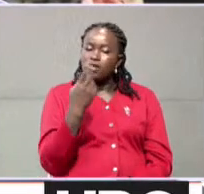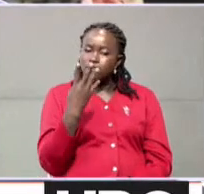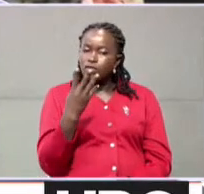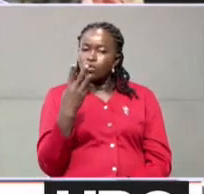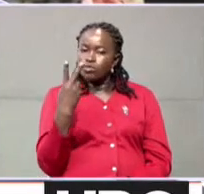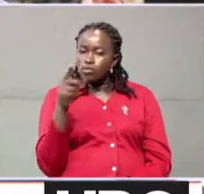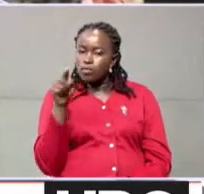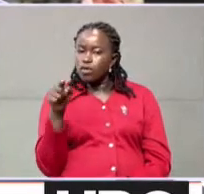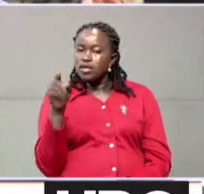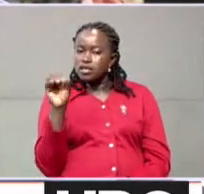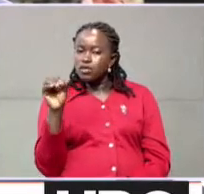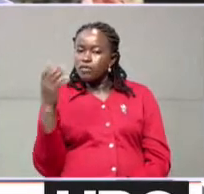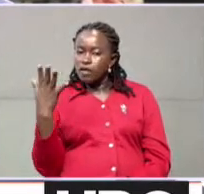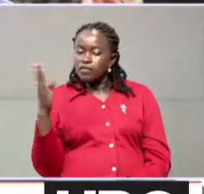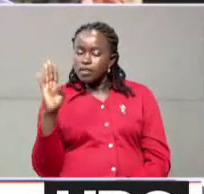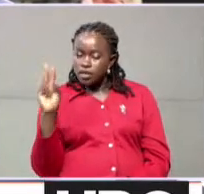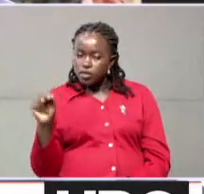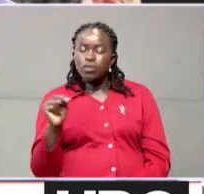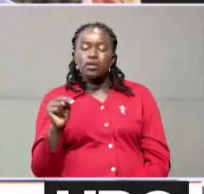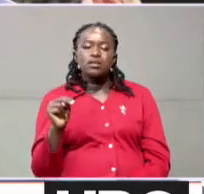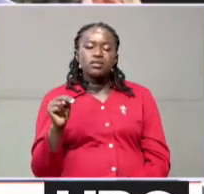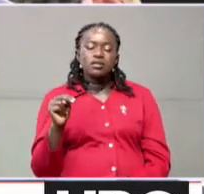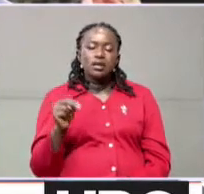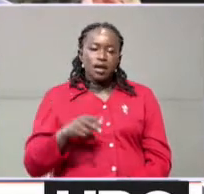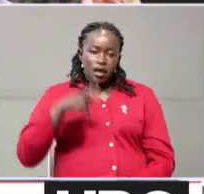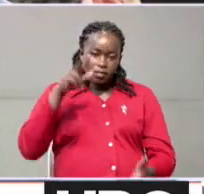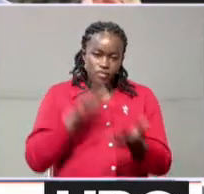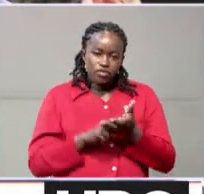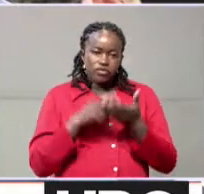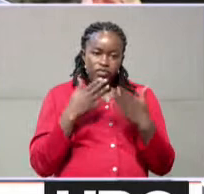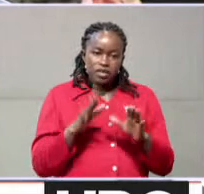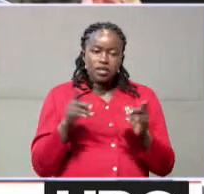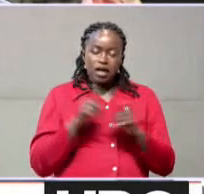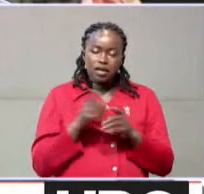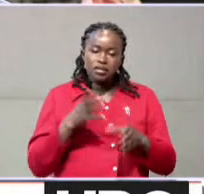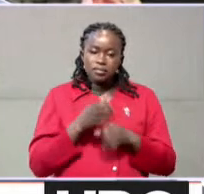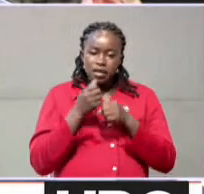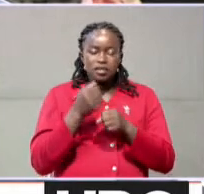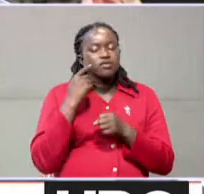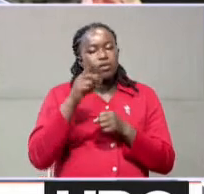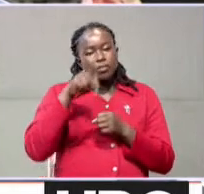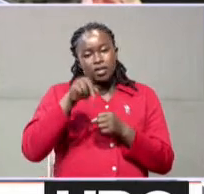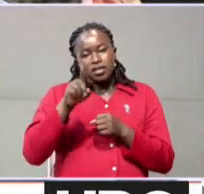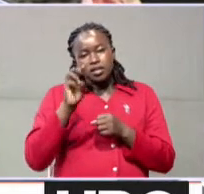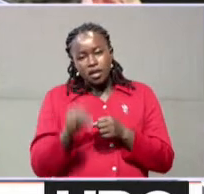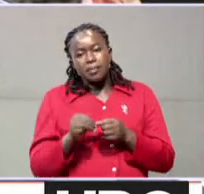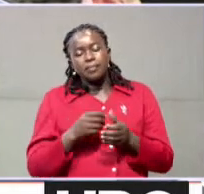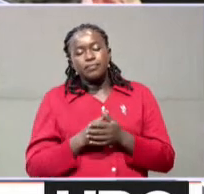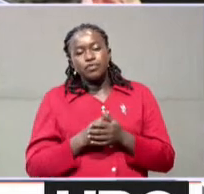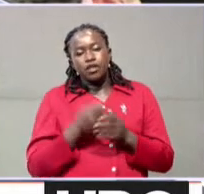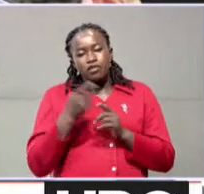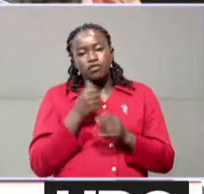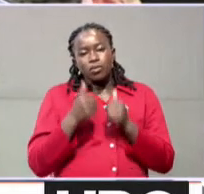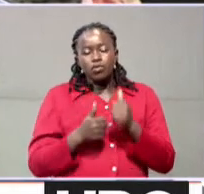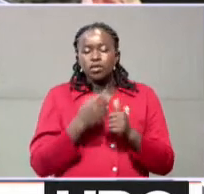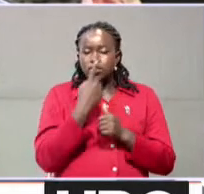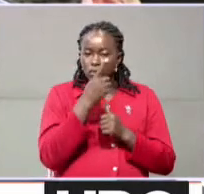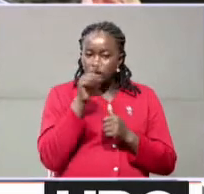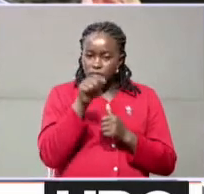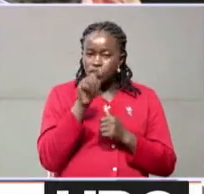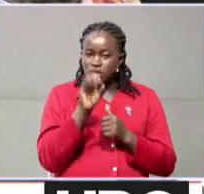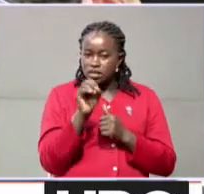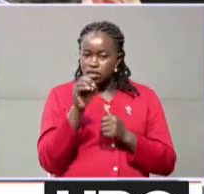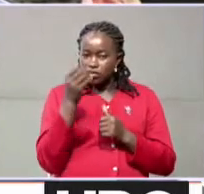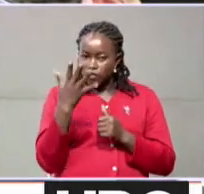1.142.05 billion was approved as the budget for pdm of which ceilings 1.059